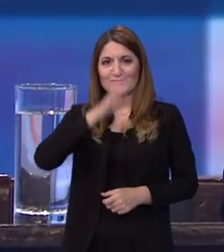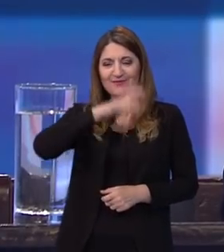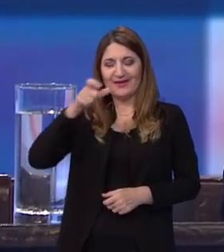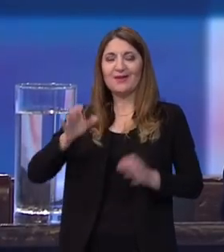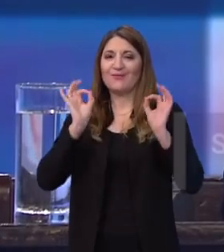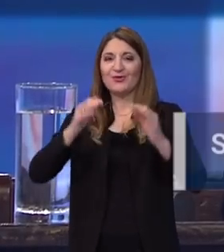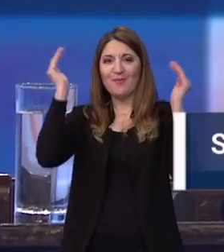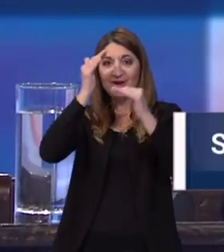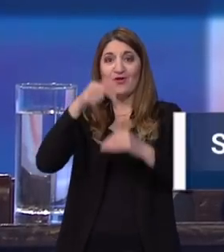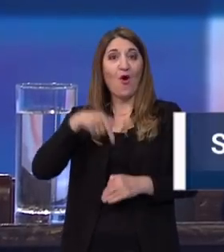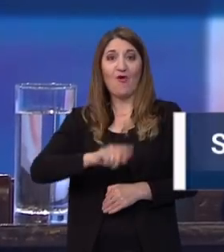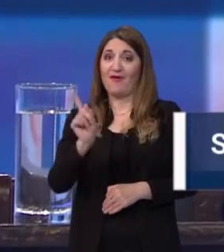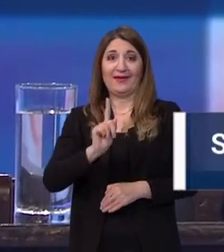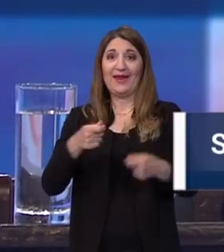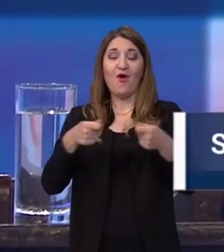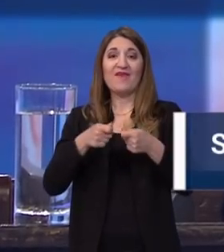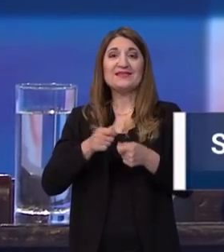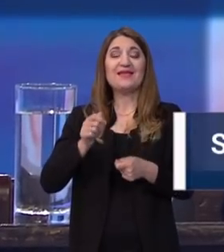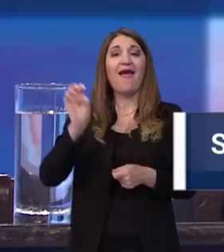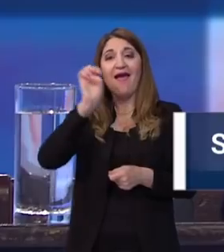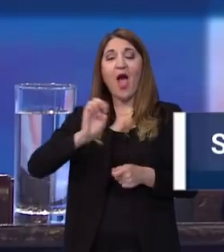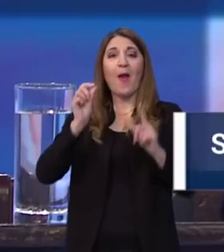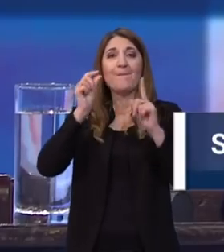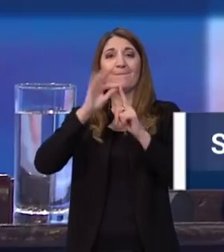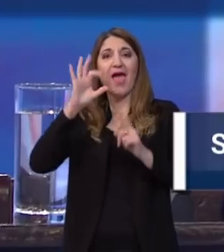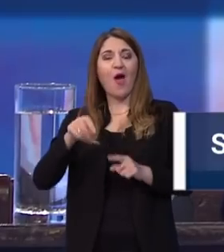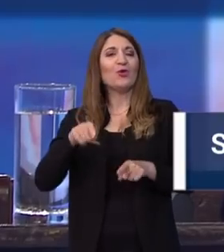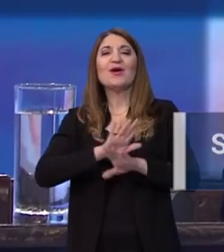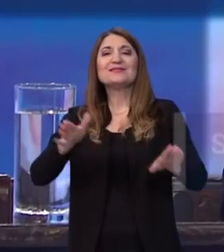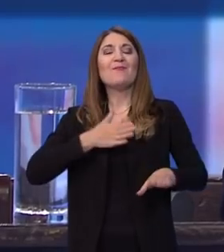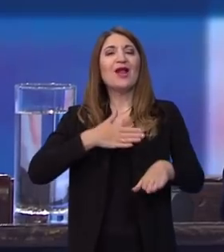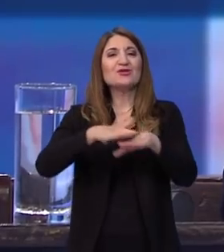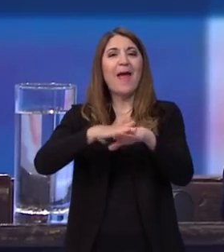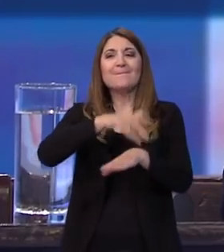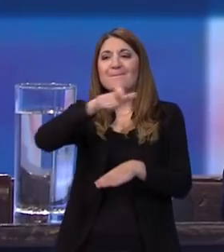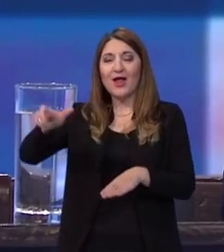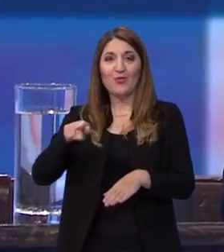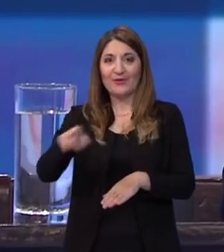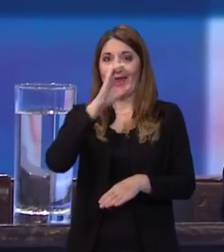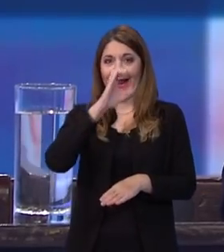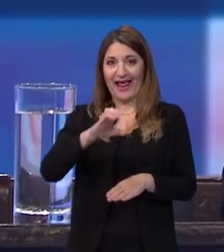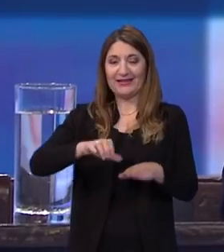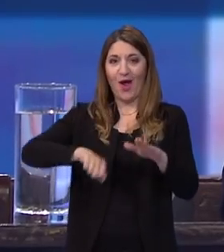good evening. This is not an episode of Europeo, but it's only our parents who are watching the show.